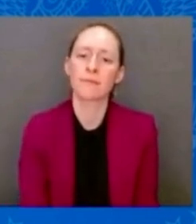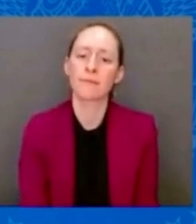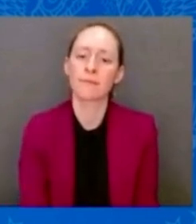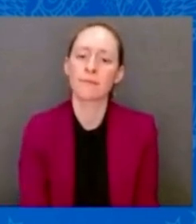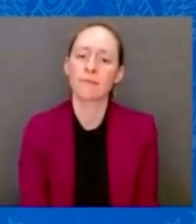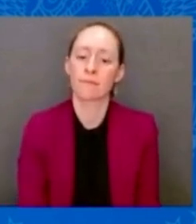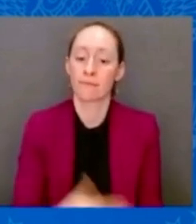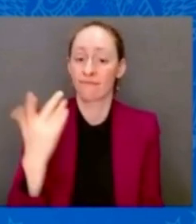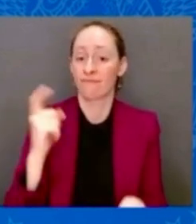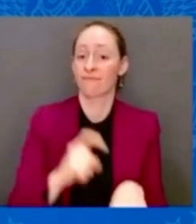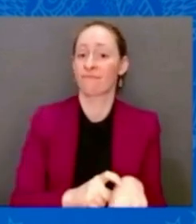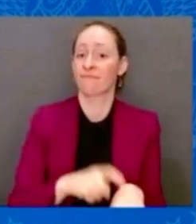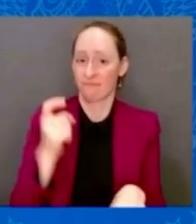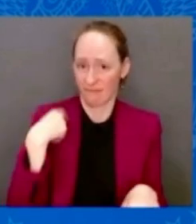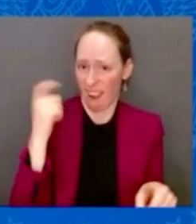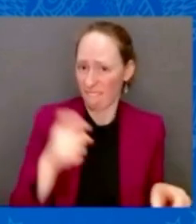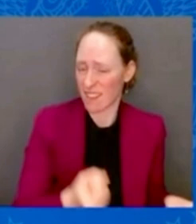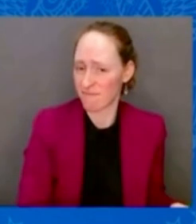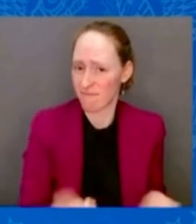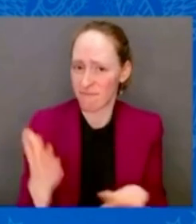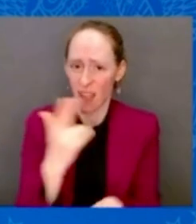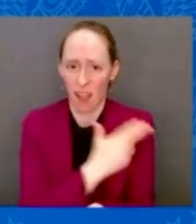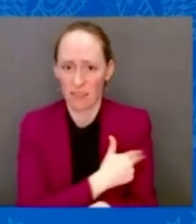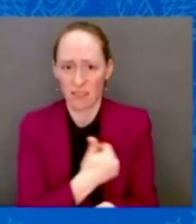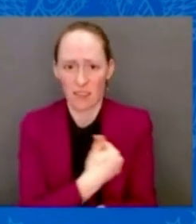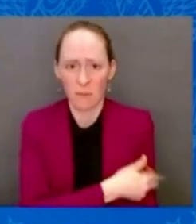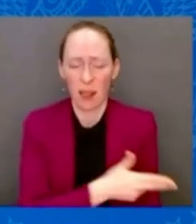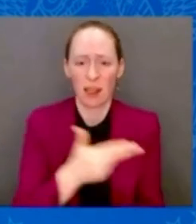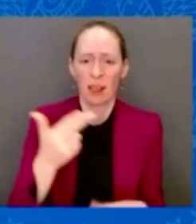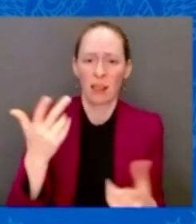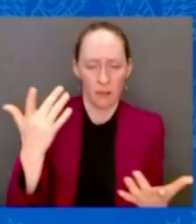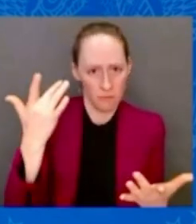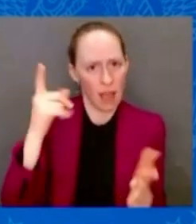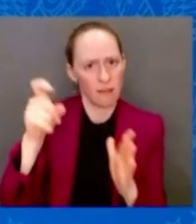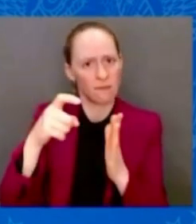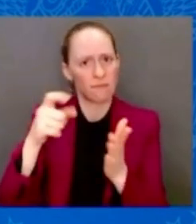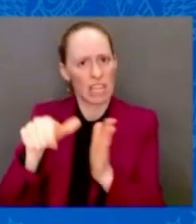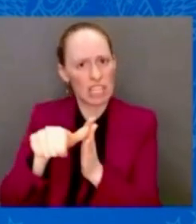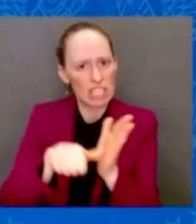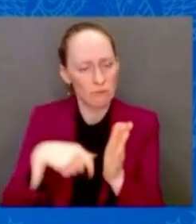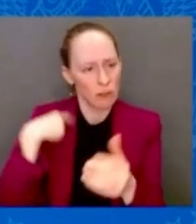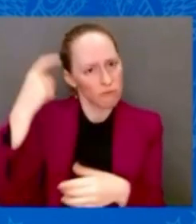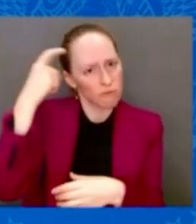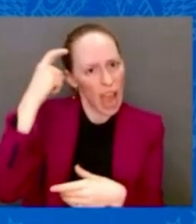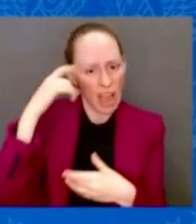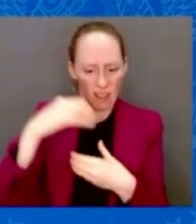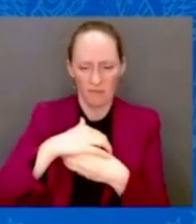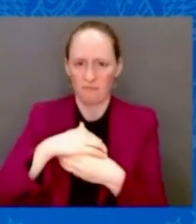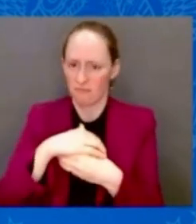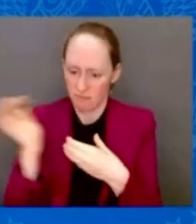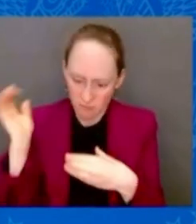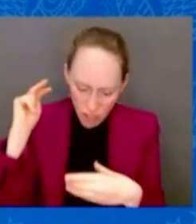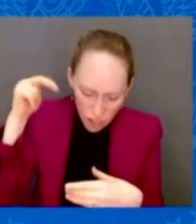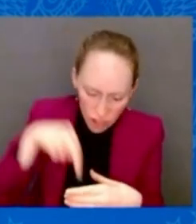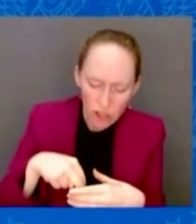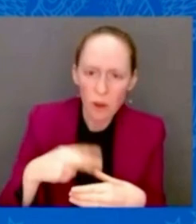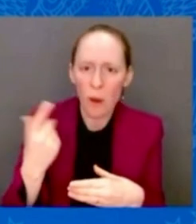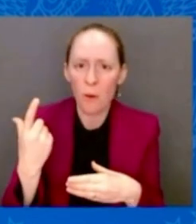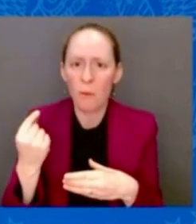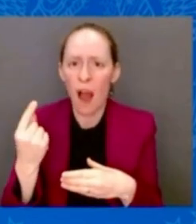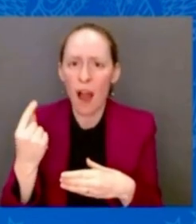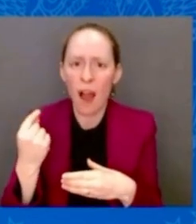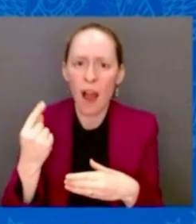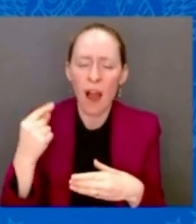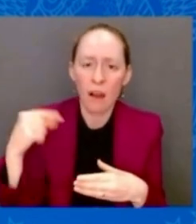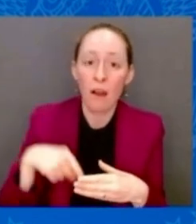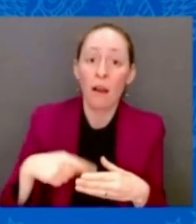was, it was a snowstorm, and I had a cranial aneurysm, and I had to be operated on immediately. And the doc who was going to do it was the